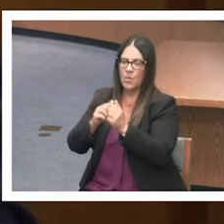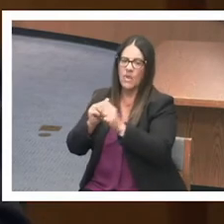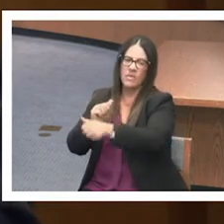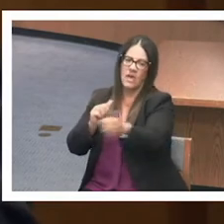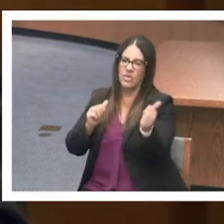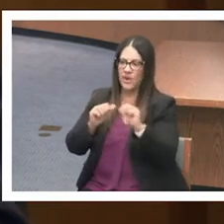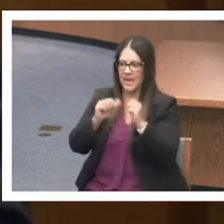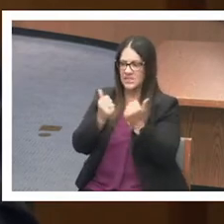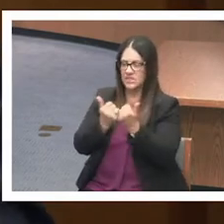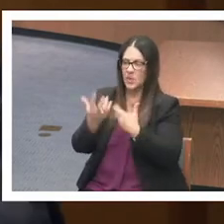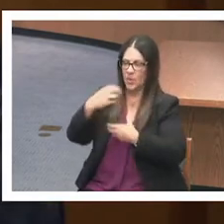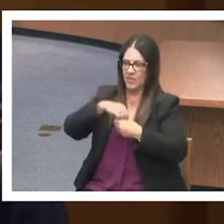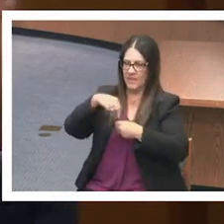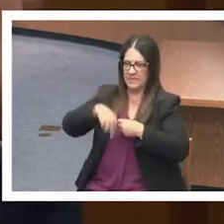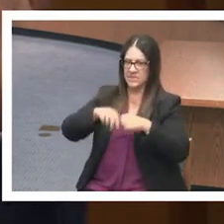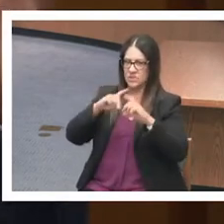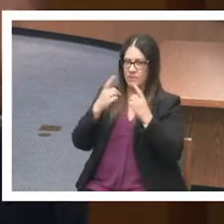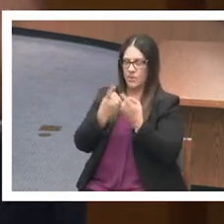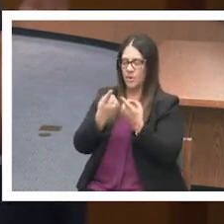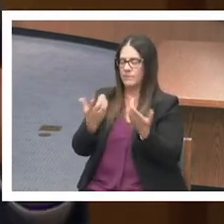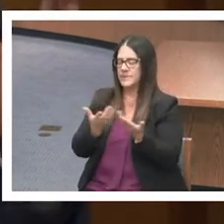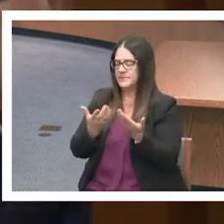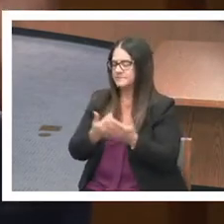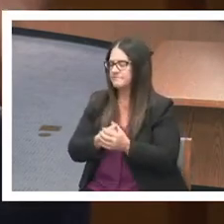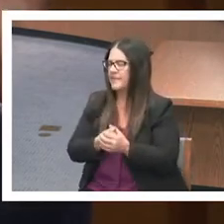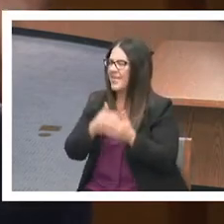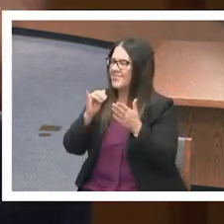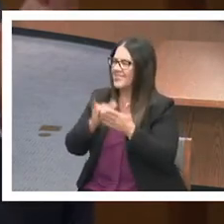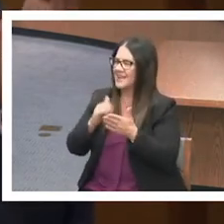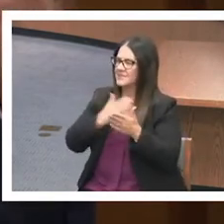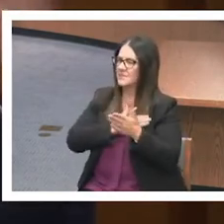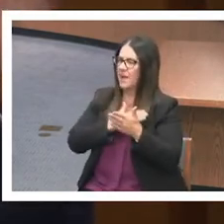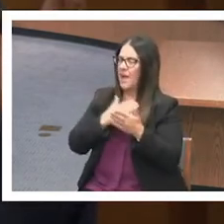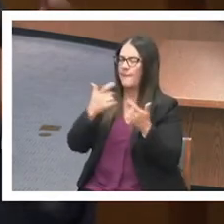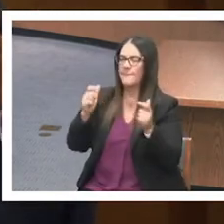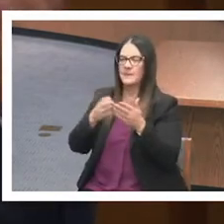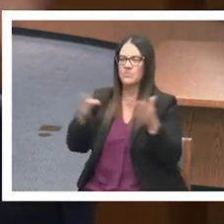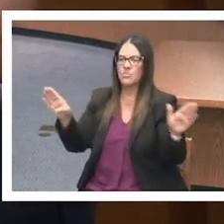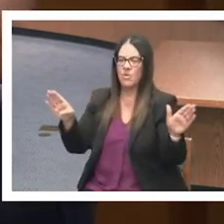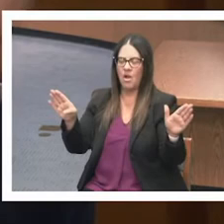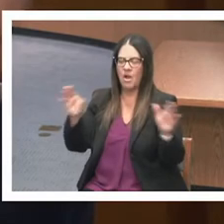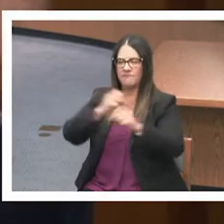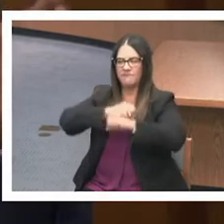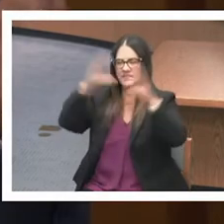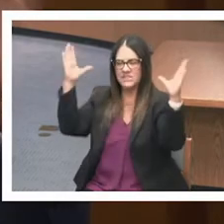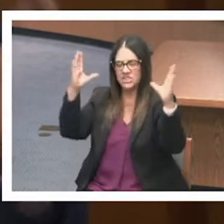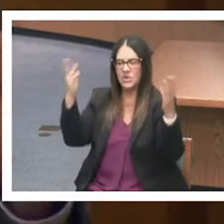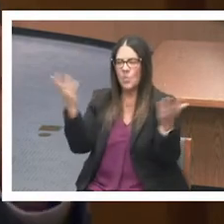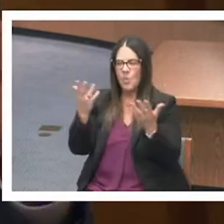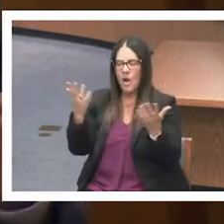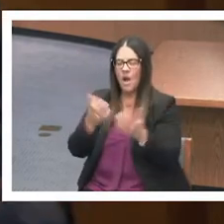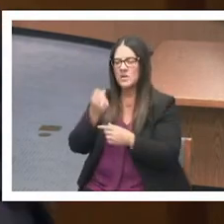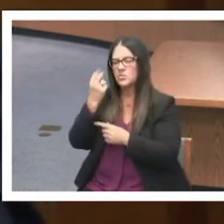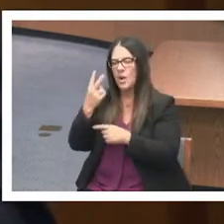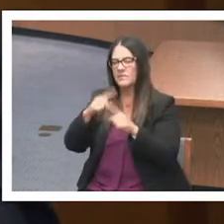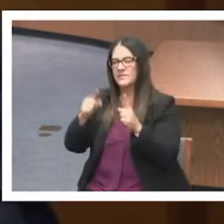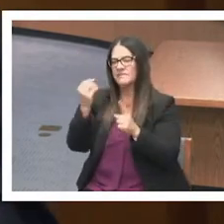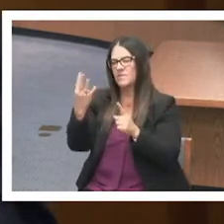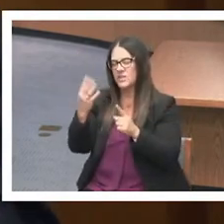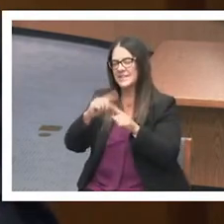our office. So that's my big, broad vision distilled in about 12 to 14